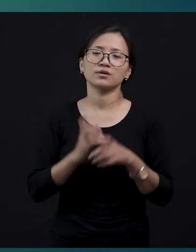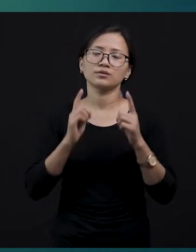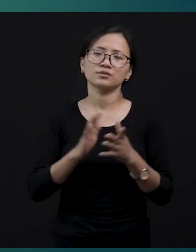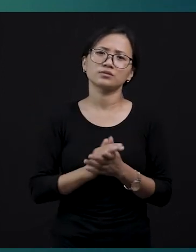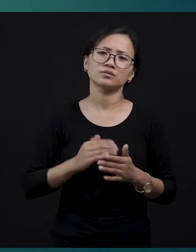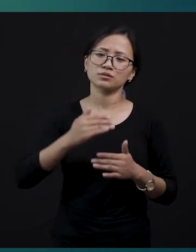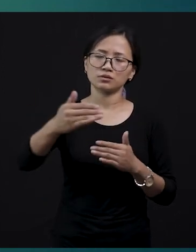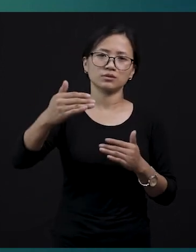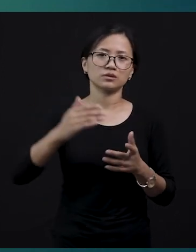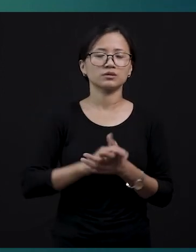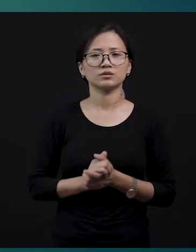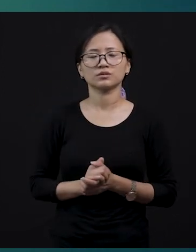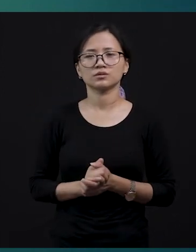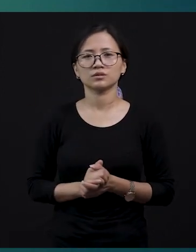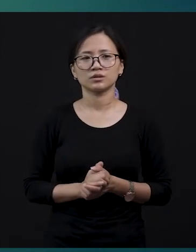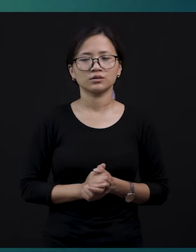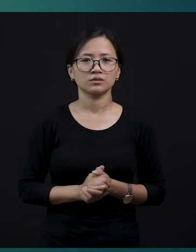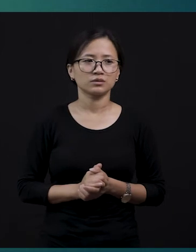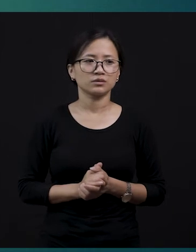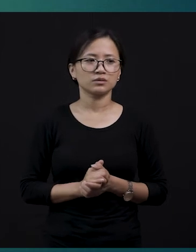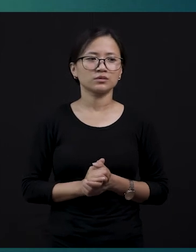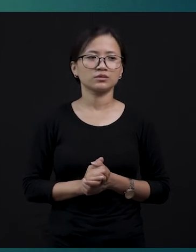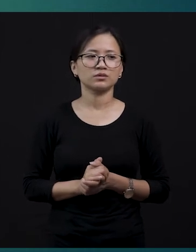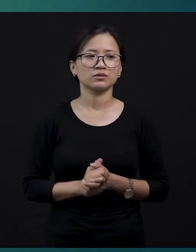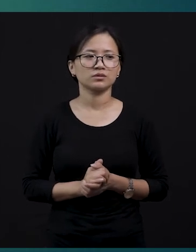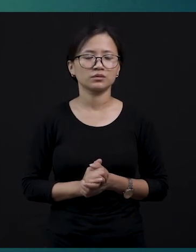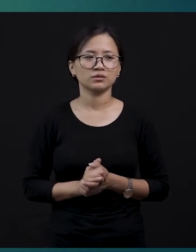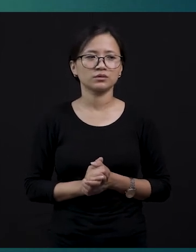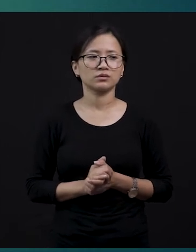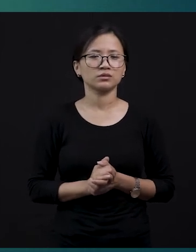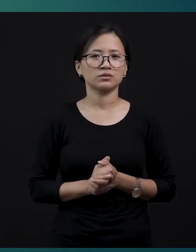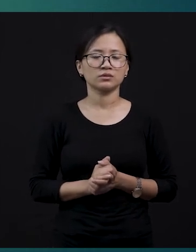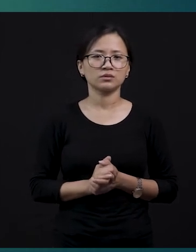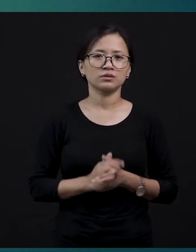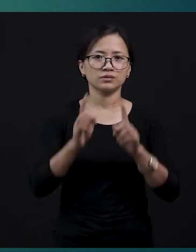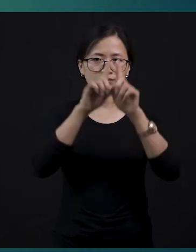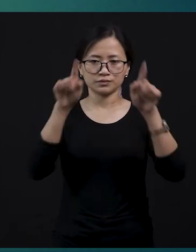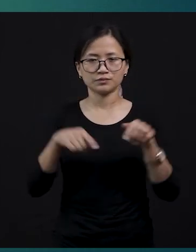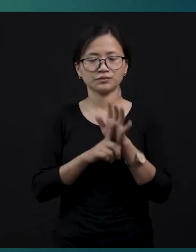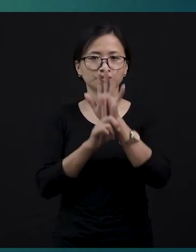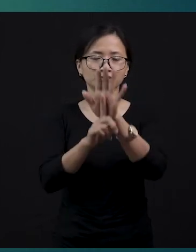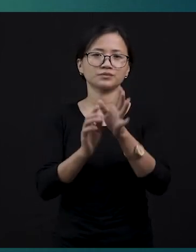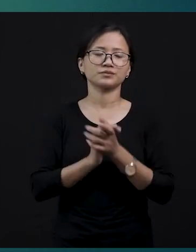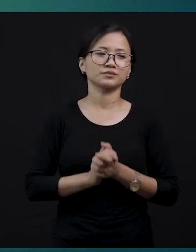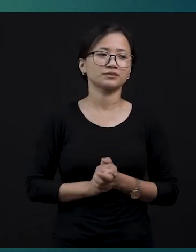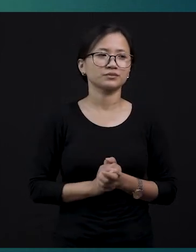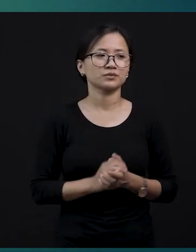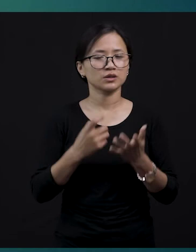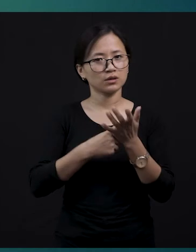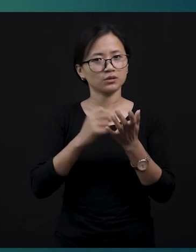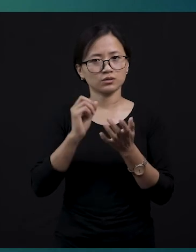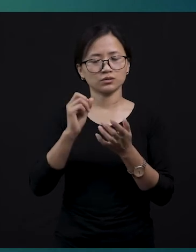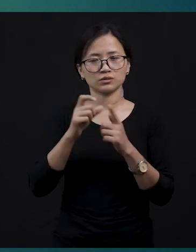go ahead, or else people will overtake you in any kind of field. Yes, I've just shown you a picture of a vole. A vole is a